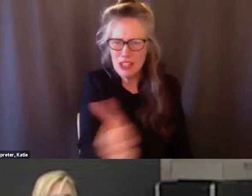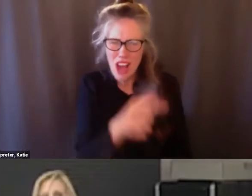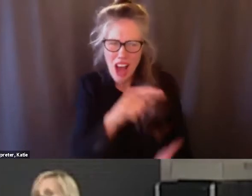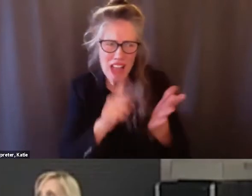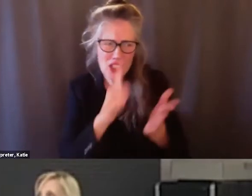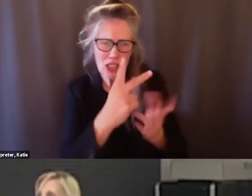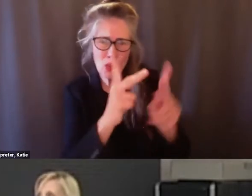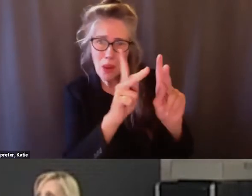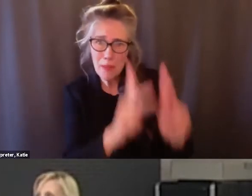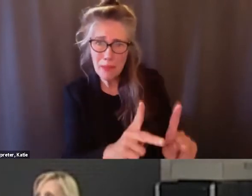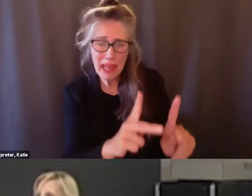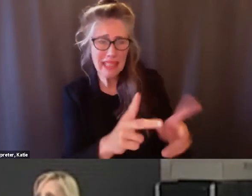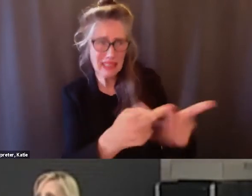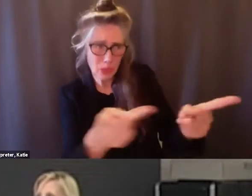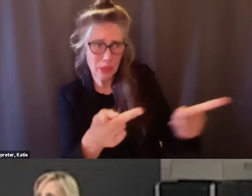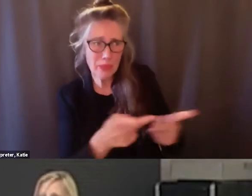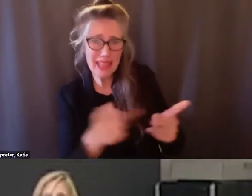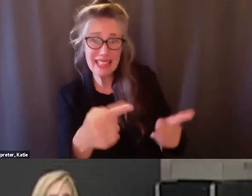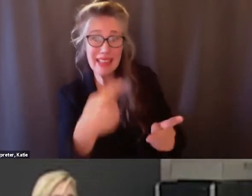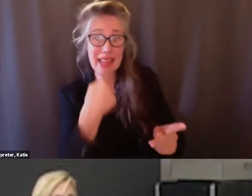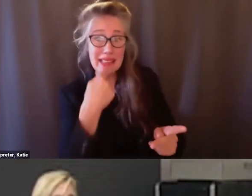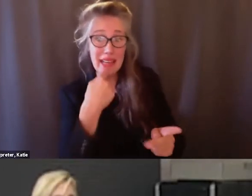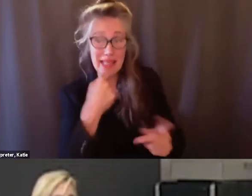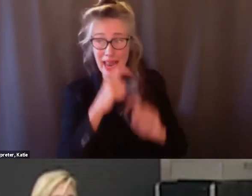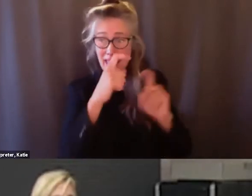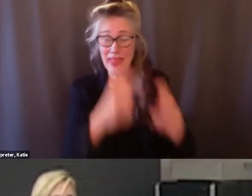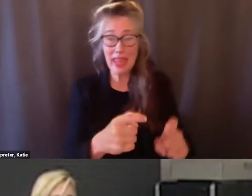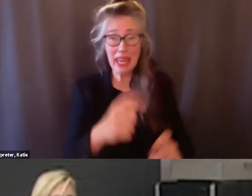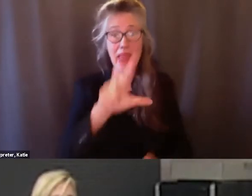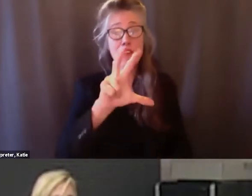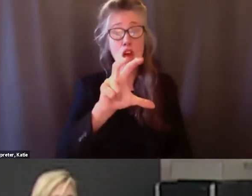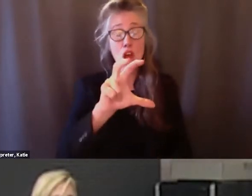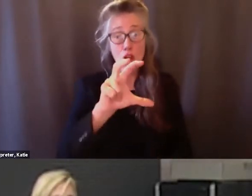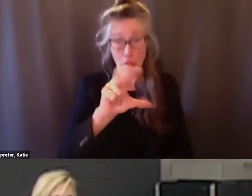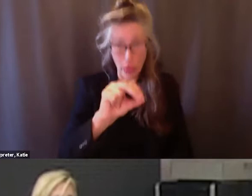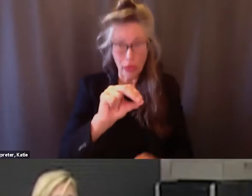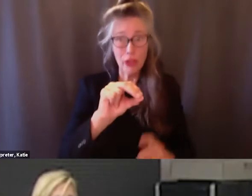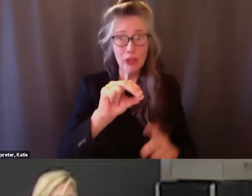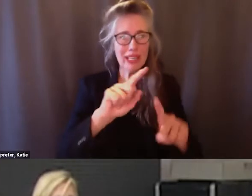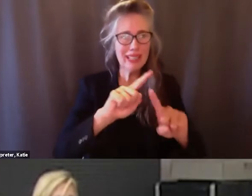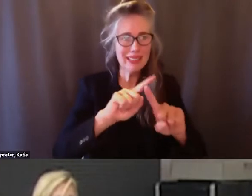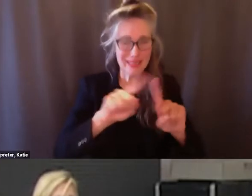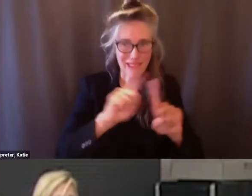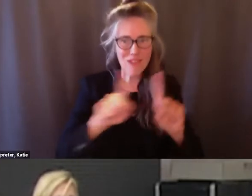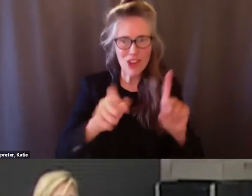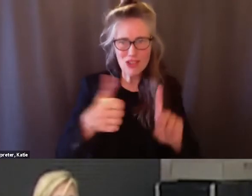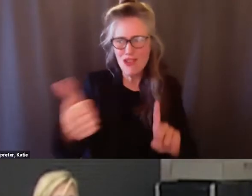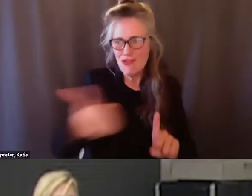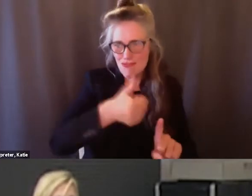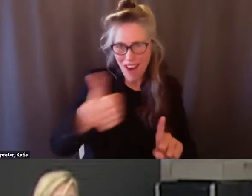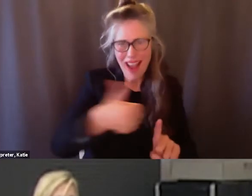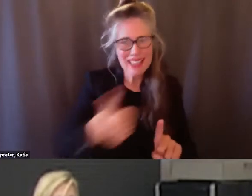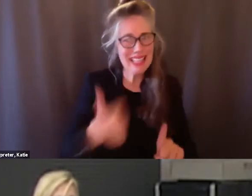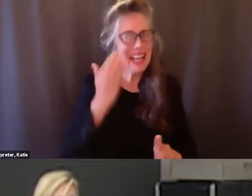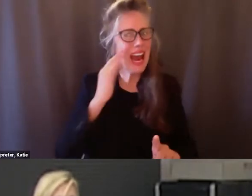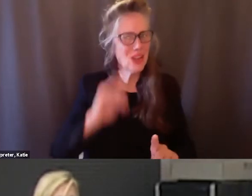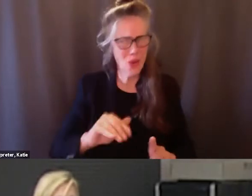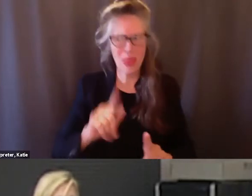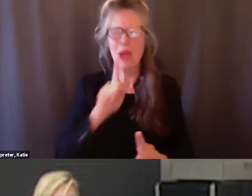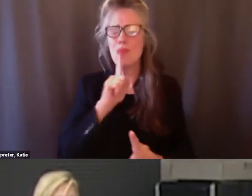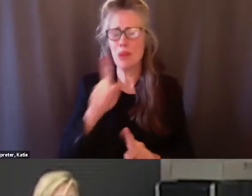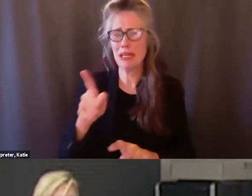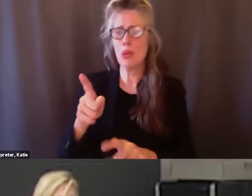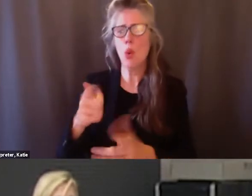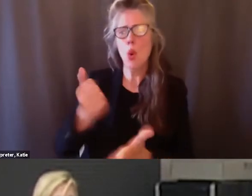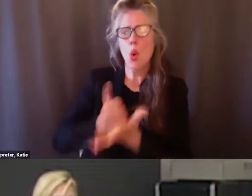been provided, which makes a big difference to this family. So thank you for doing that. I really appreciate that. And a big